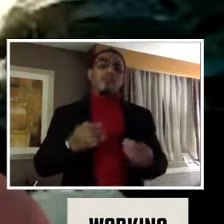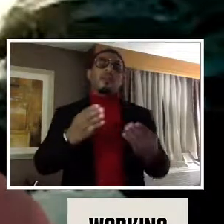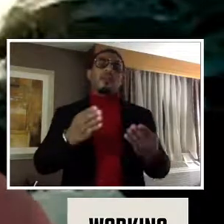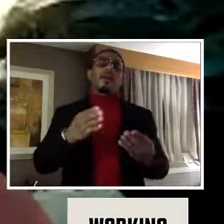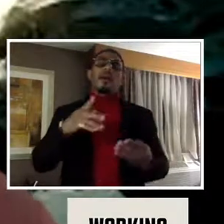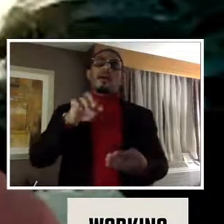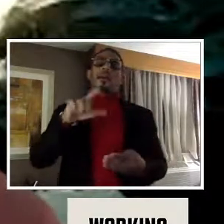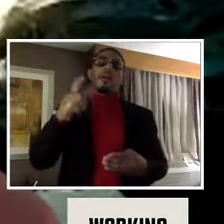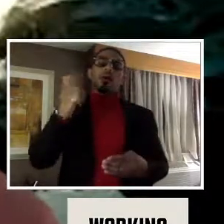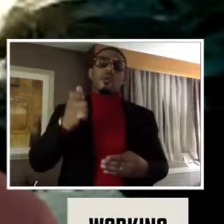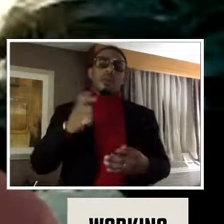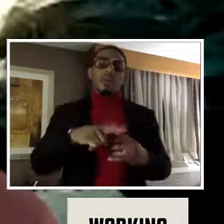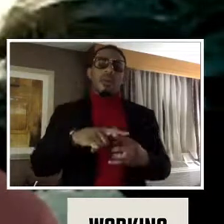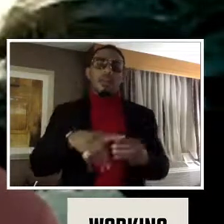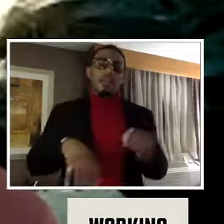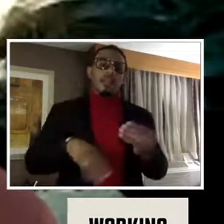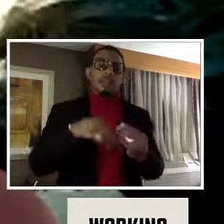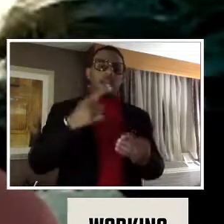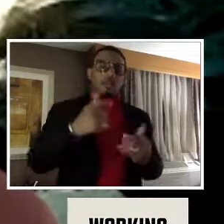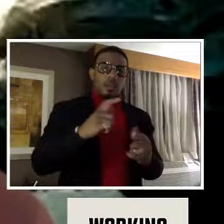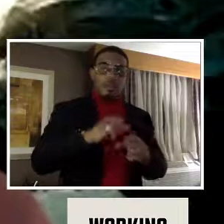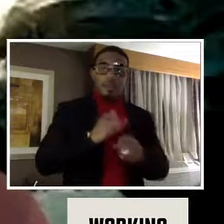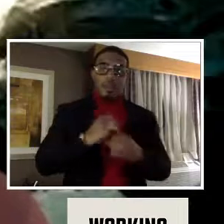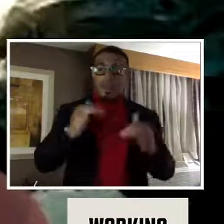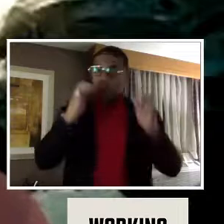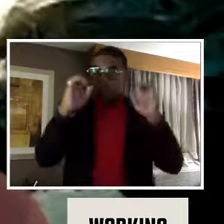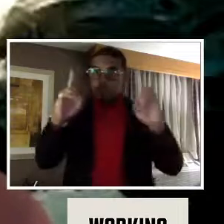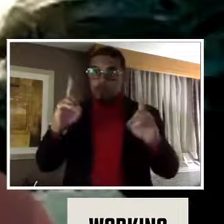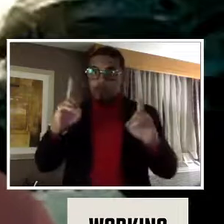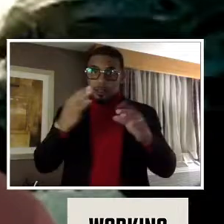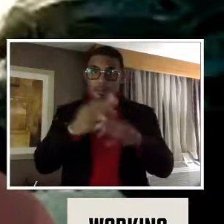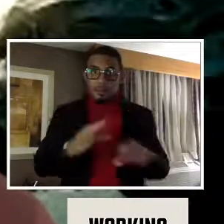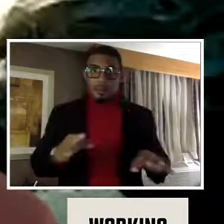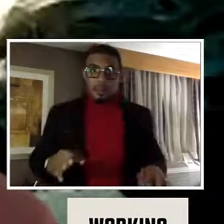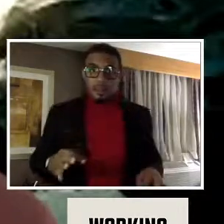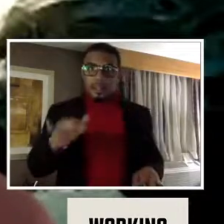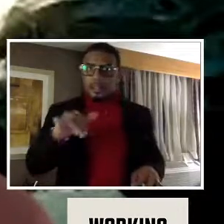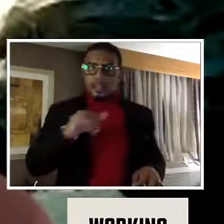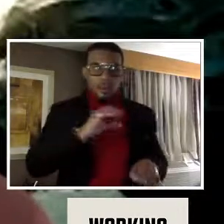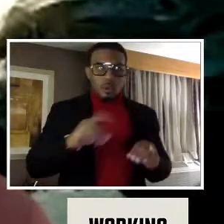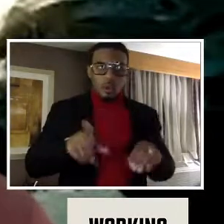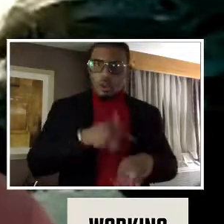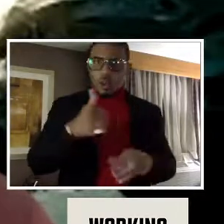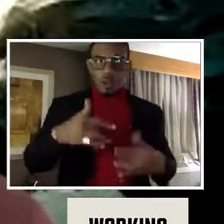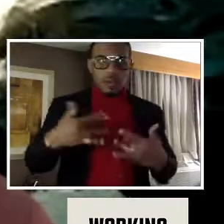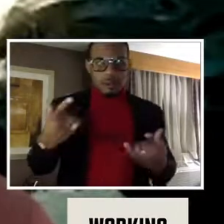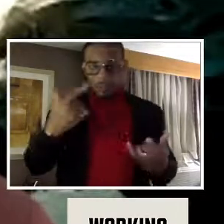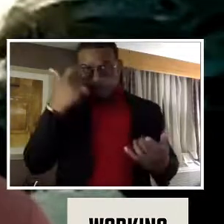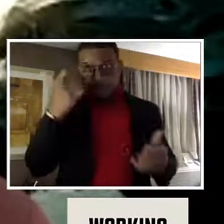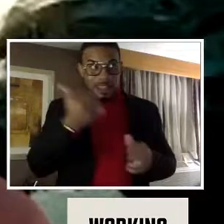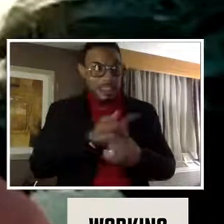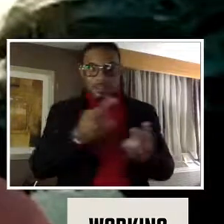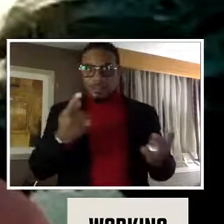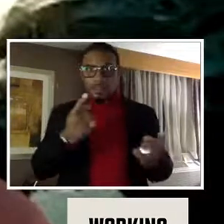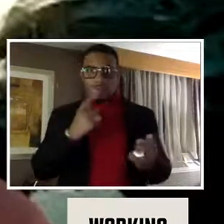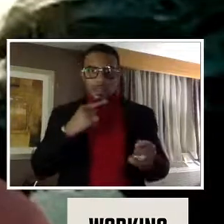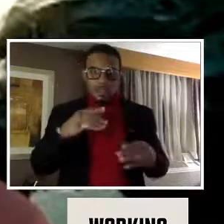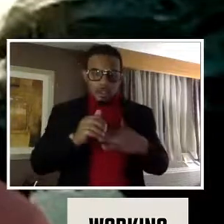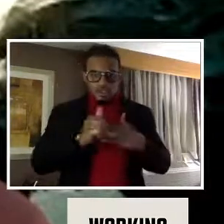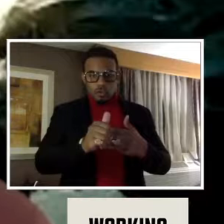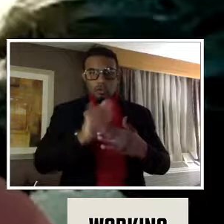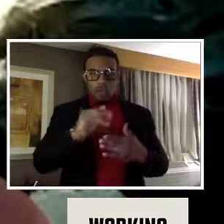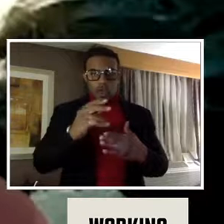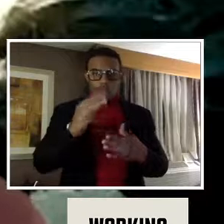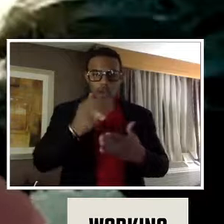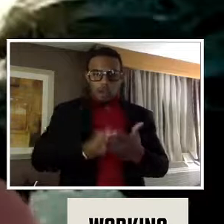providing Pell Grants and additional grants to make higher education free. That is no longer the case because everything is being driven